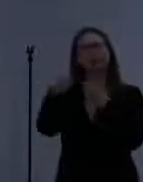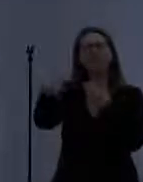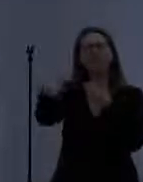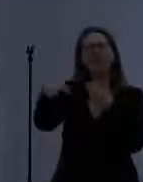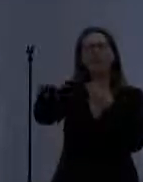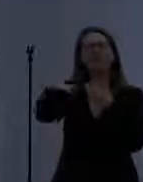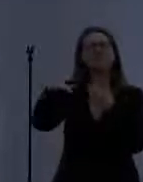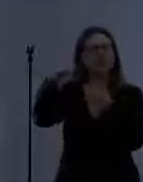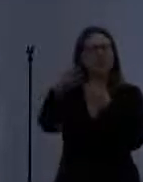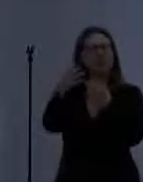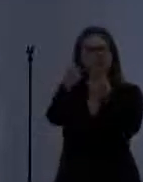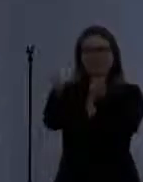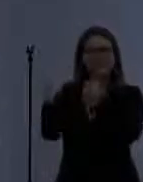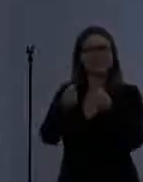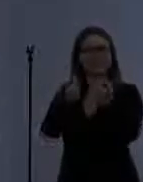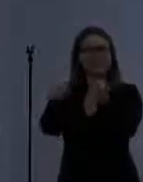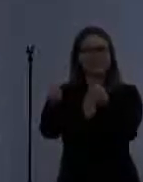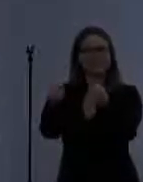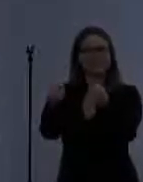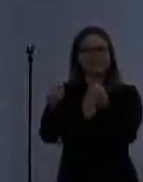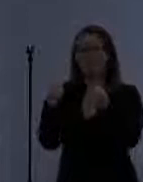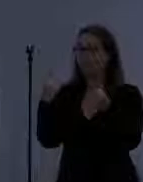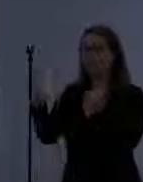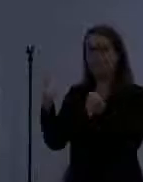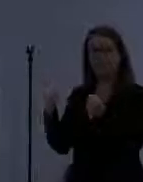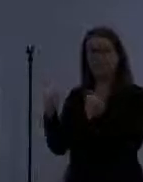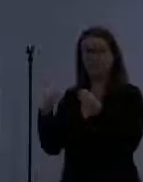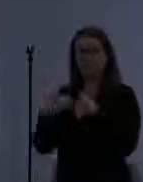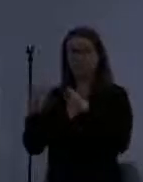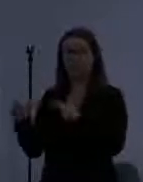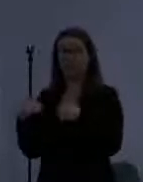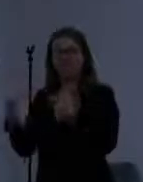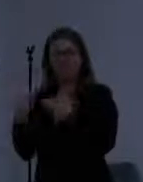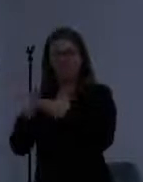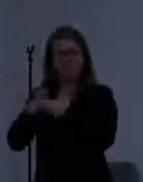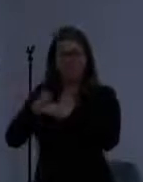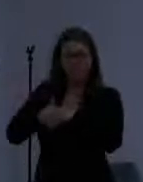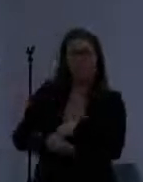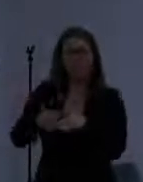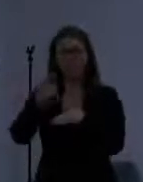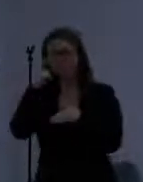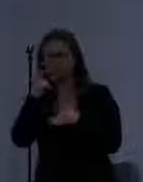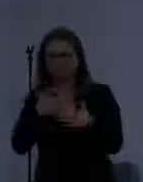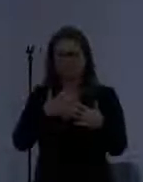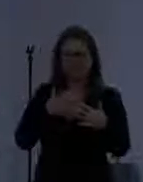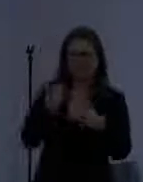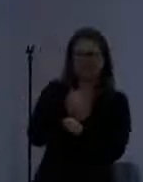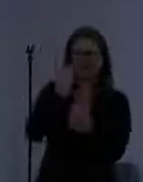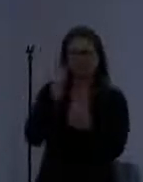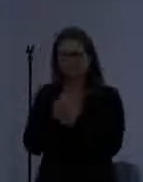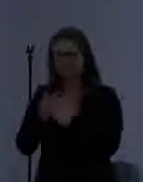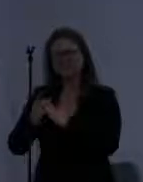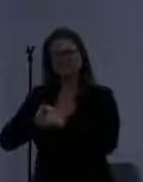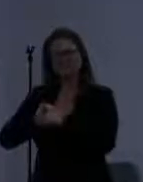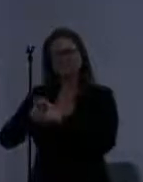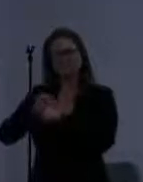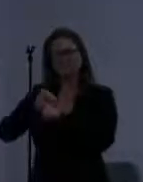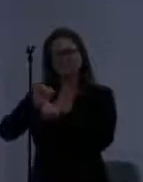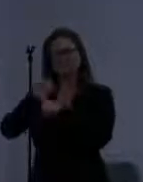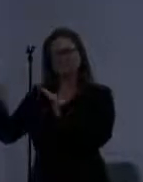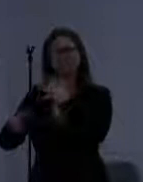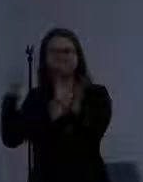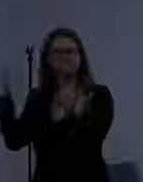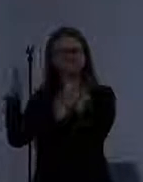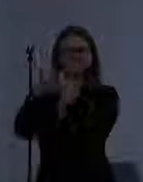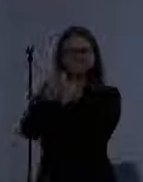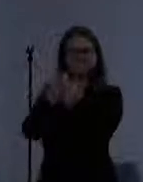the provider over there has really worked very hard to make sure the service provision is culturally informed